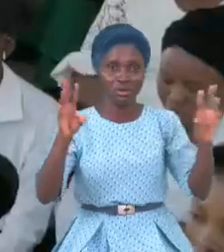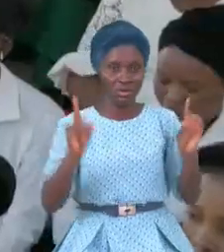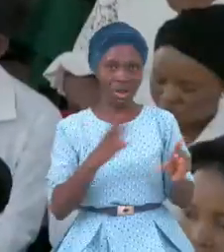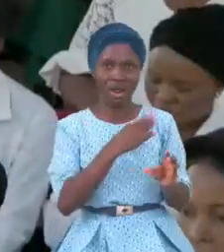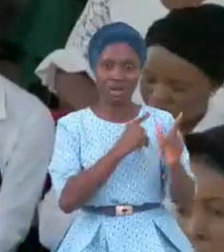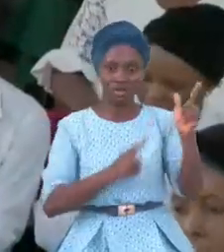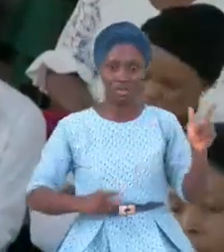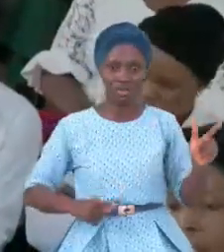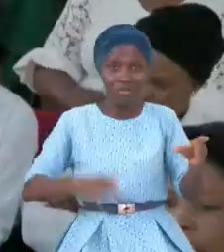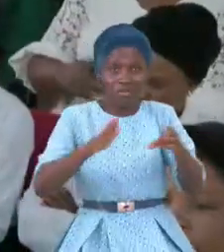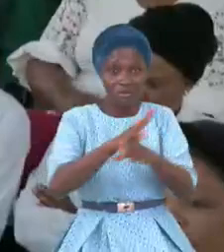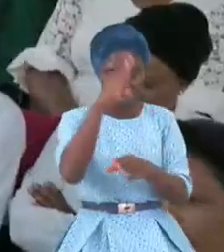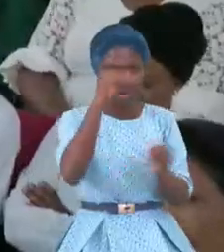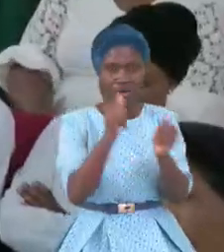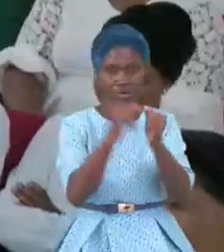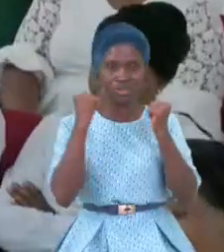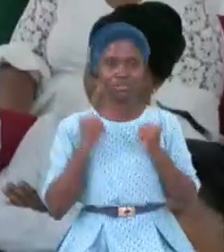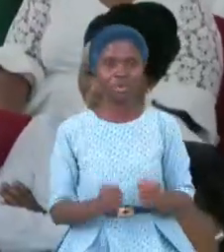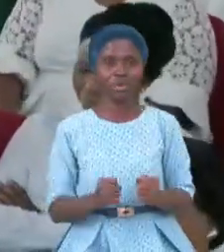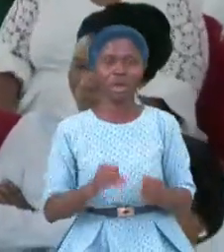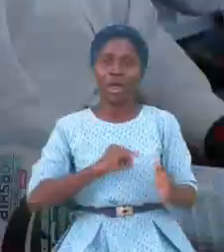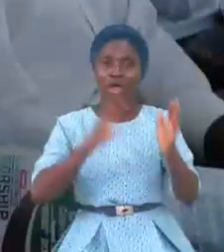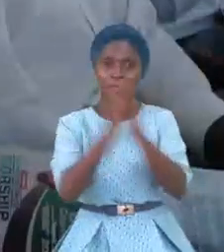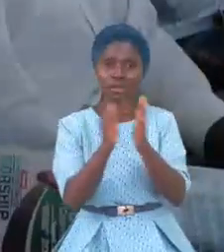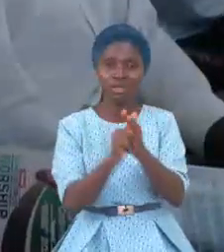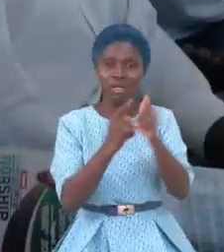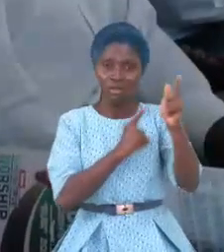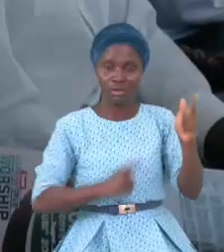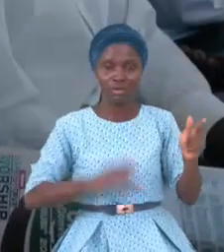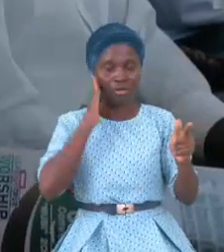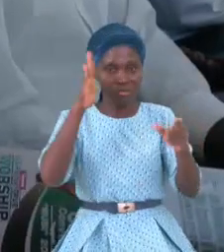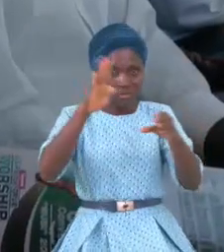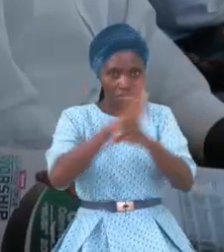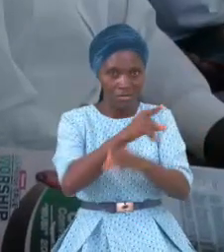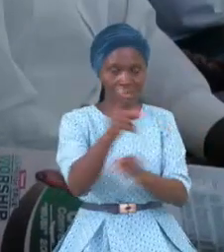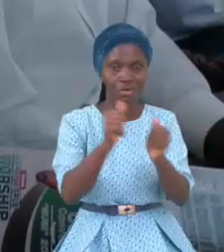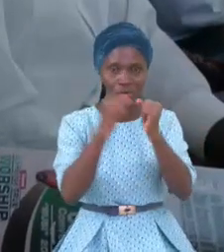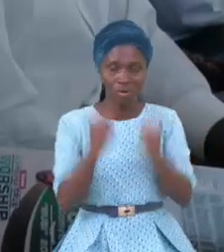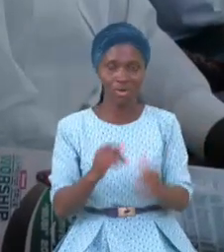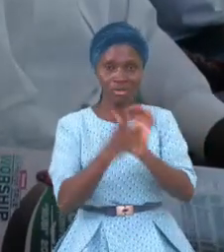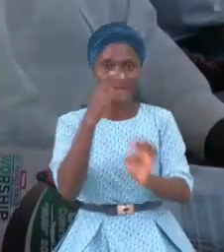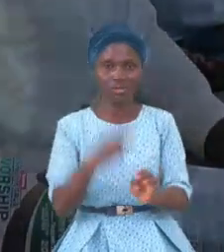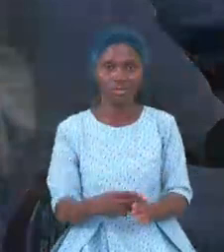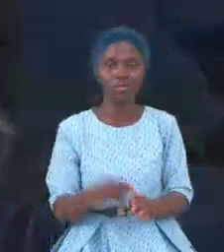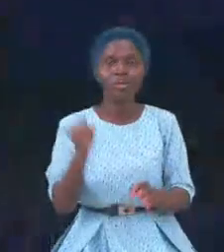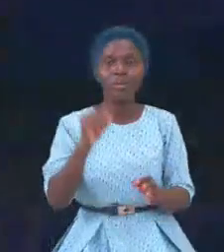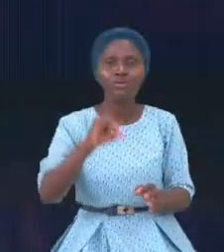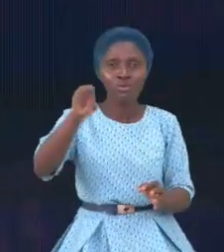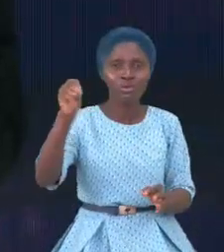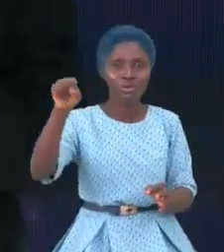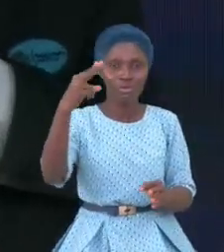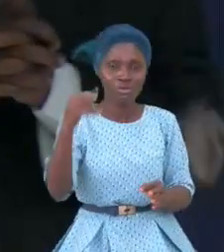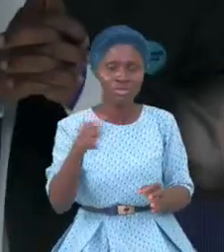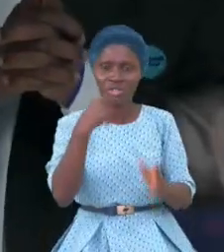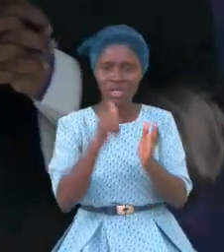you. I said the Lord will empower you. So you said there's a noise of war in the camp. Look at verse